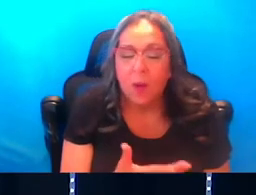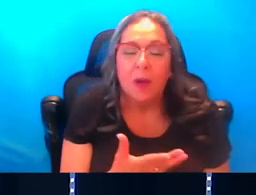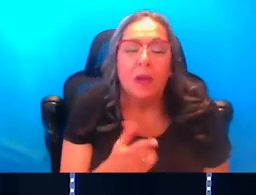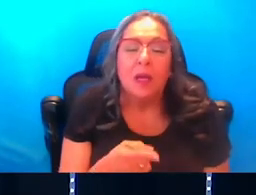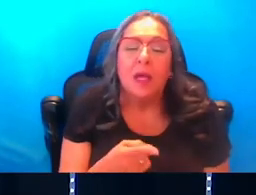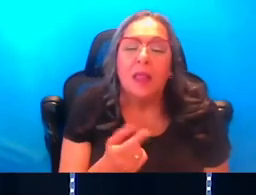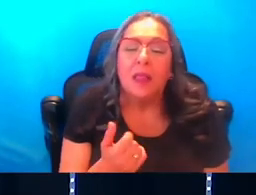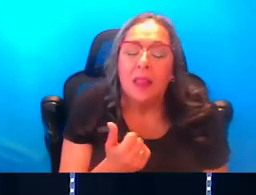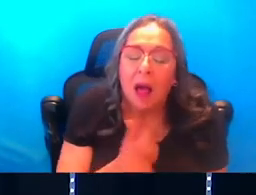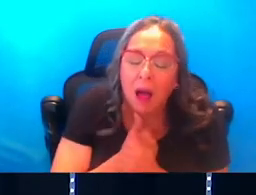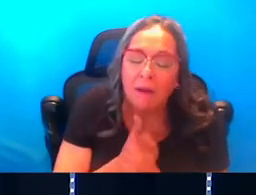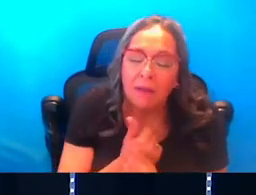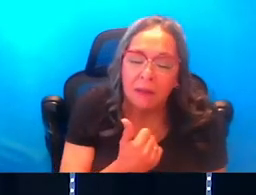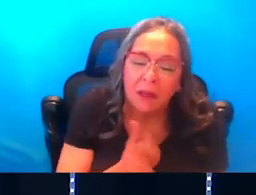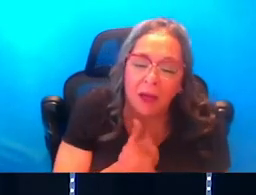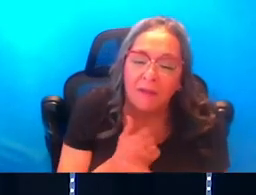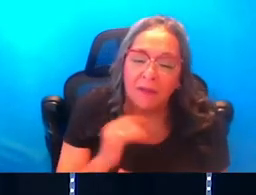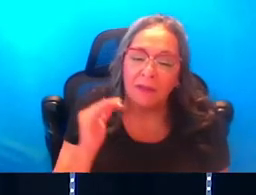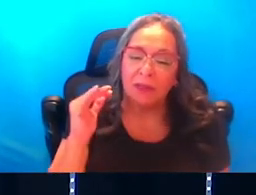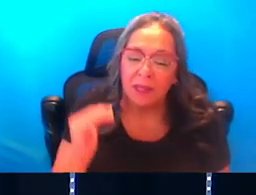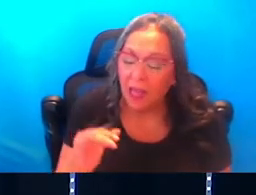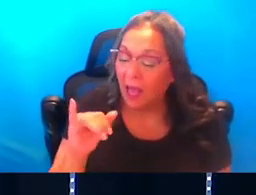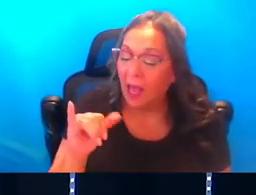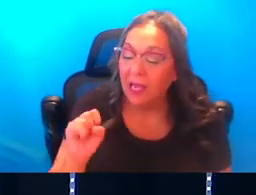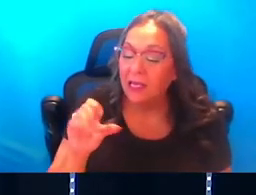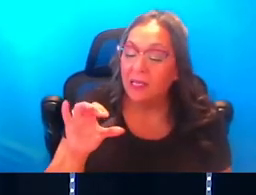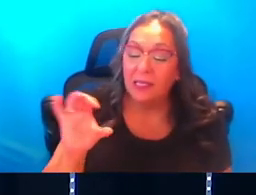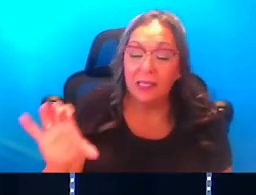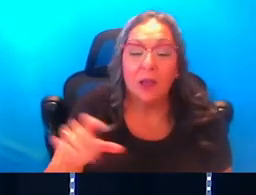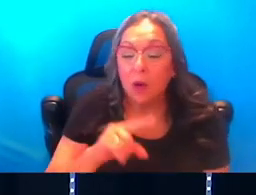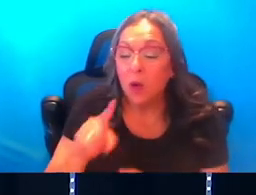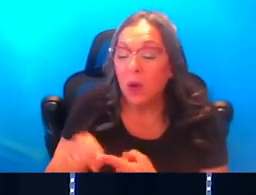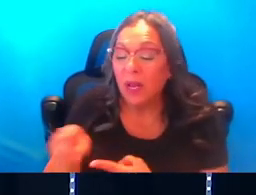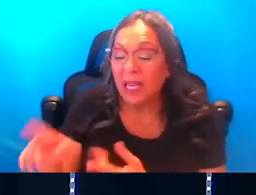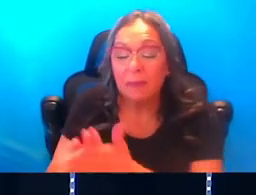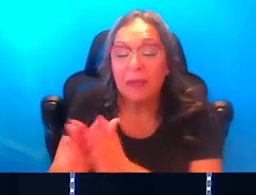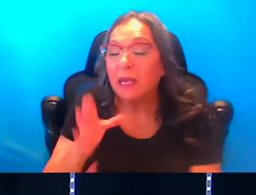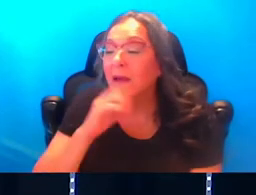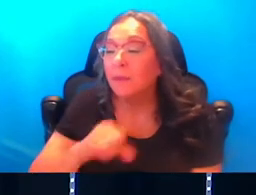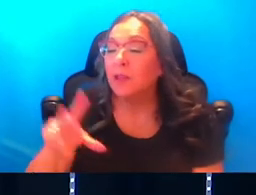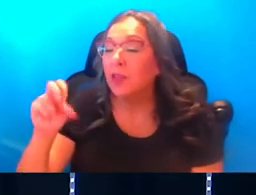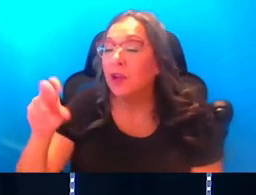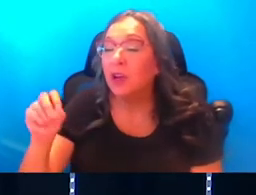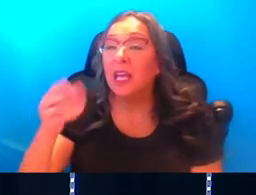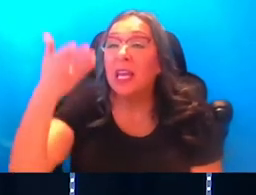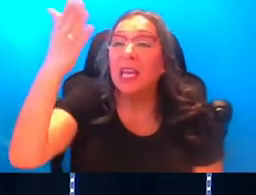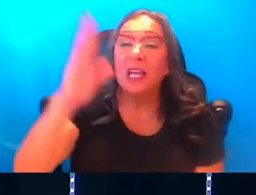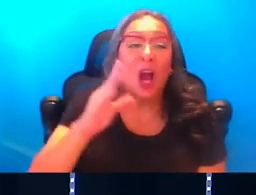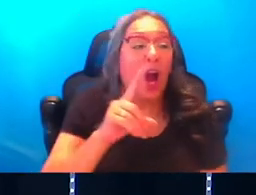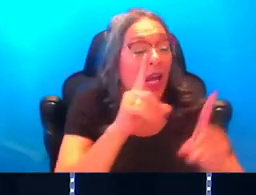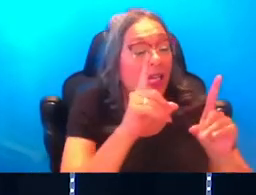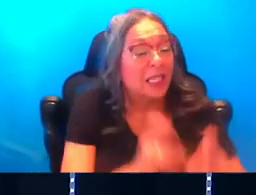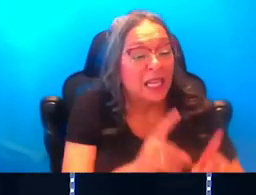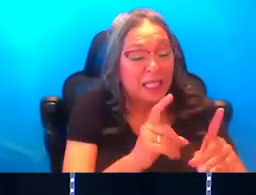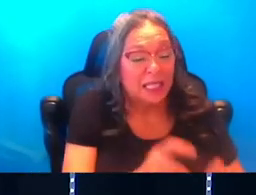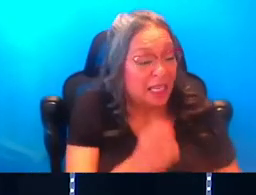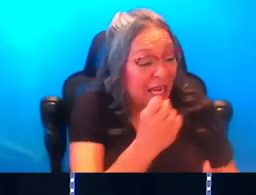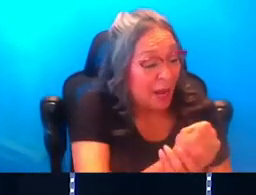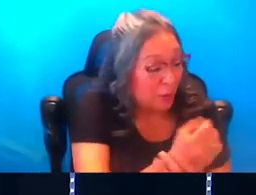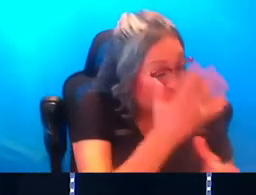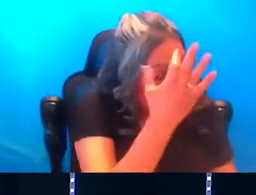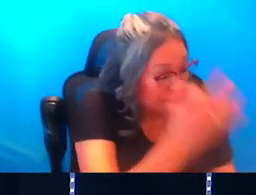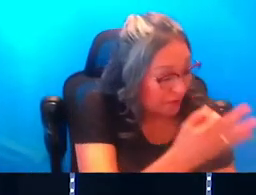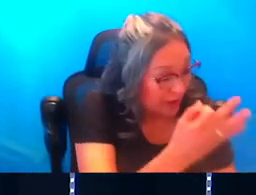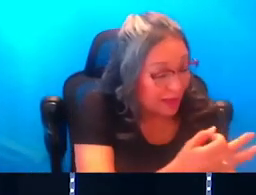loves his child. So sometime later, when Isaac is in his 30s, God tested Abraham's faith. Abraham, God called. Yes, he